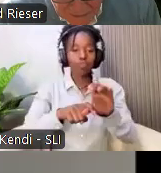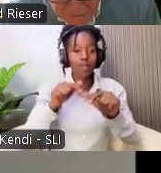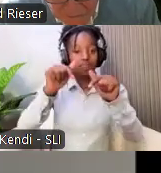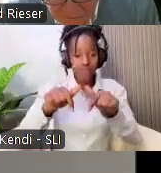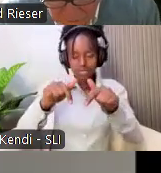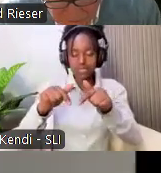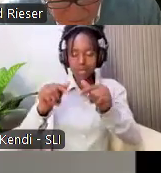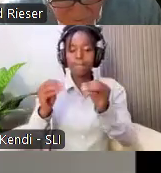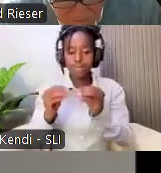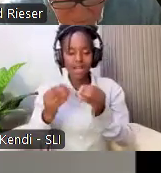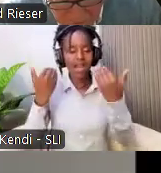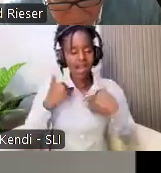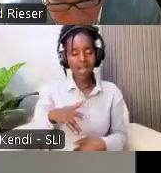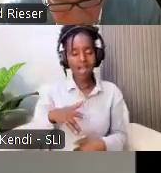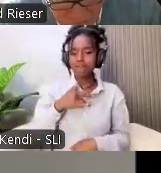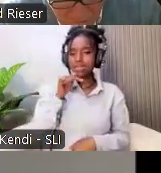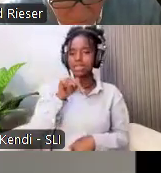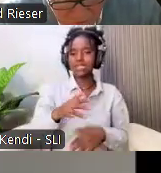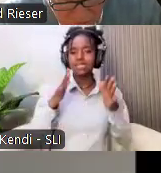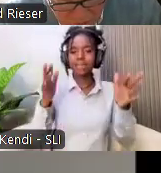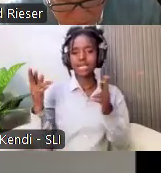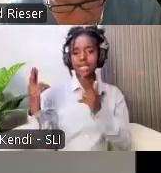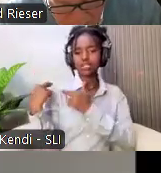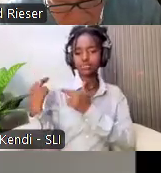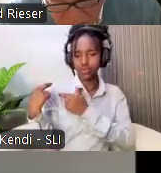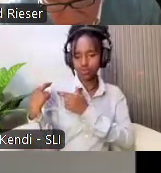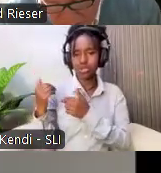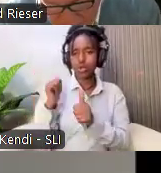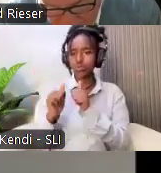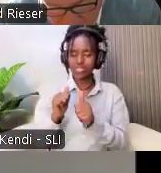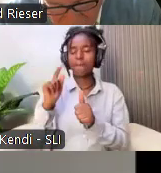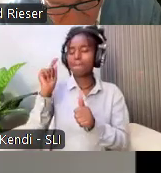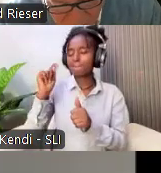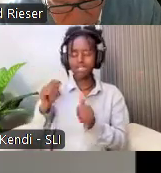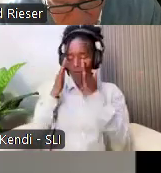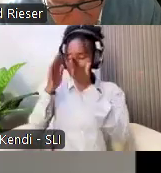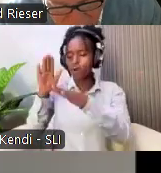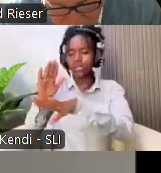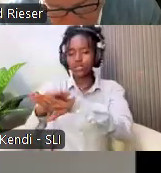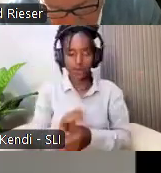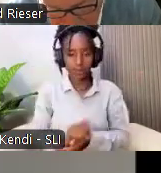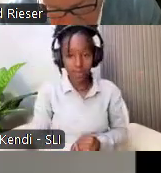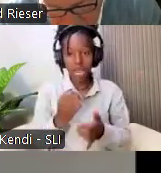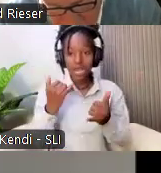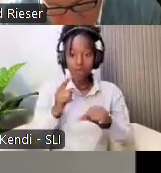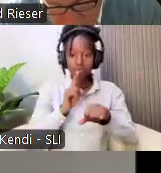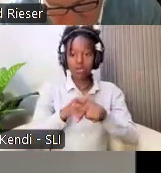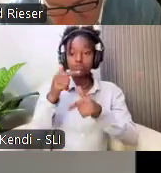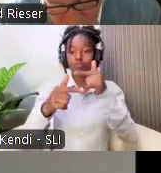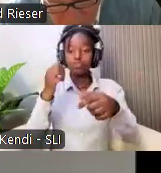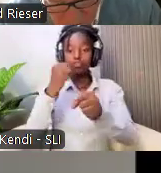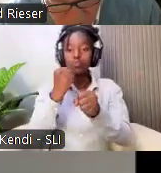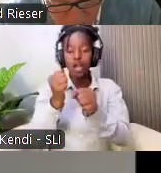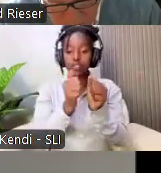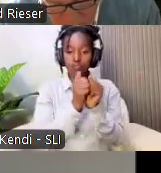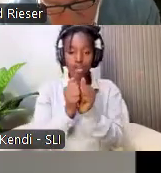is a responsibility that I do not take lightly. As we continue working together, we are